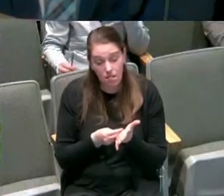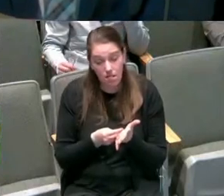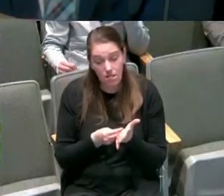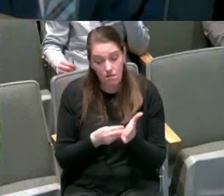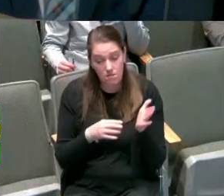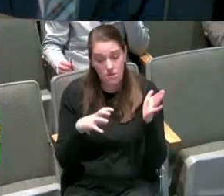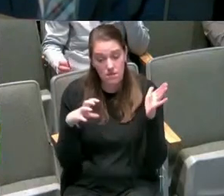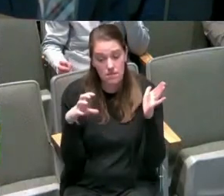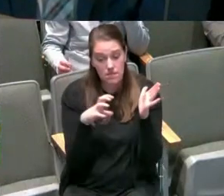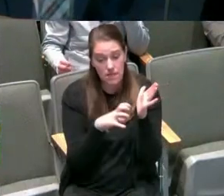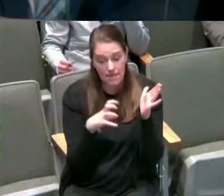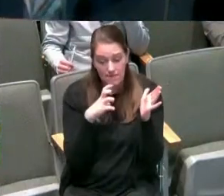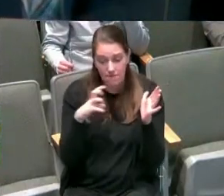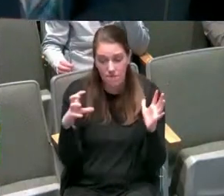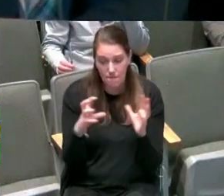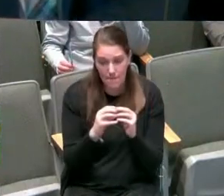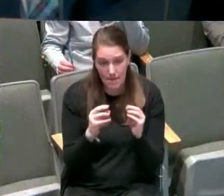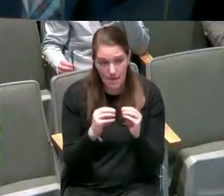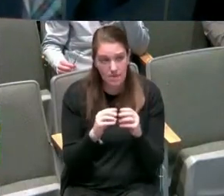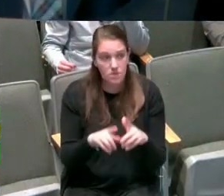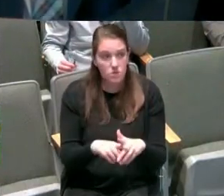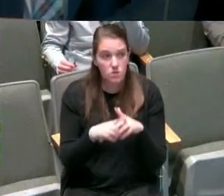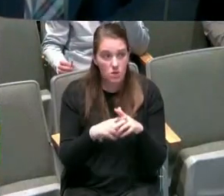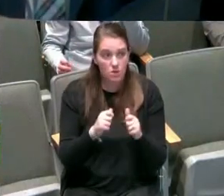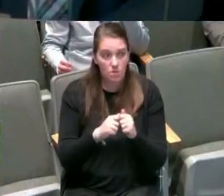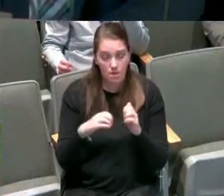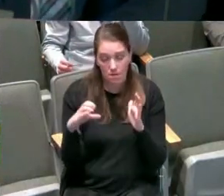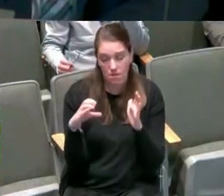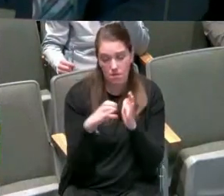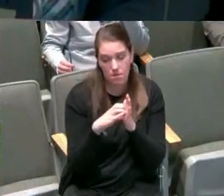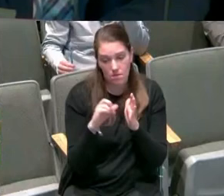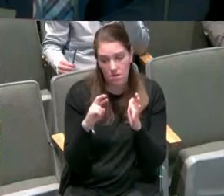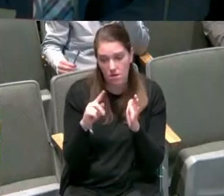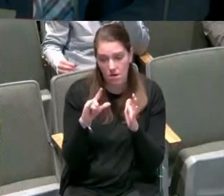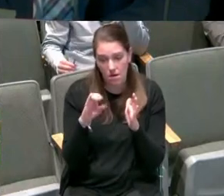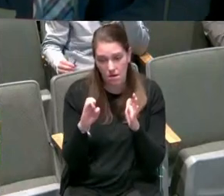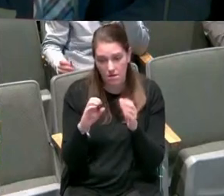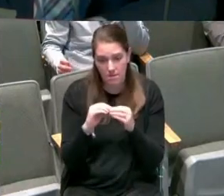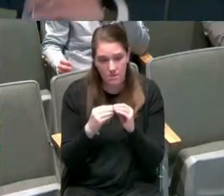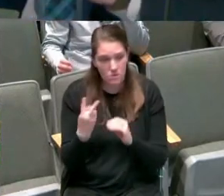section of the meeting starting with article two